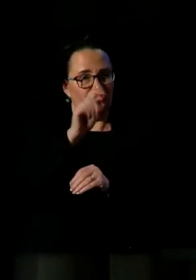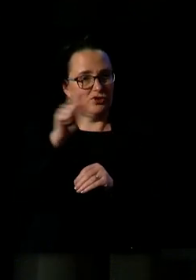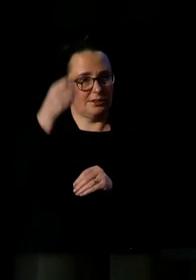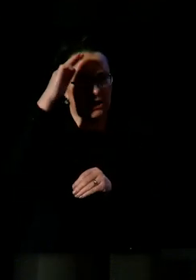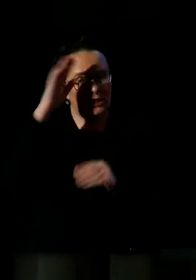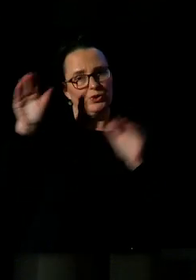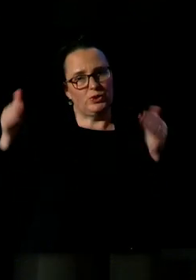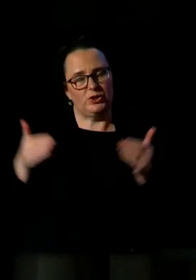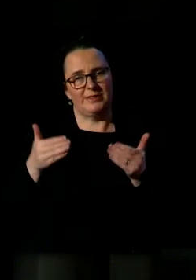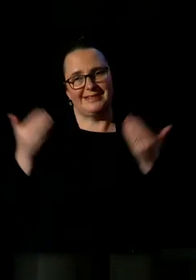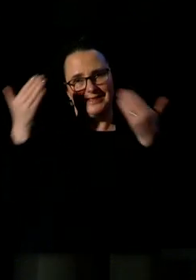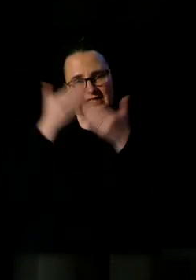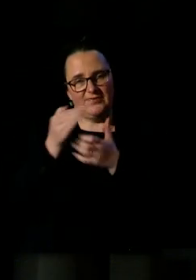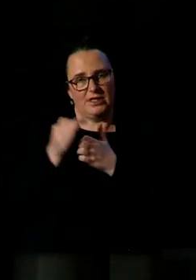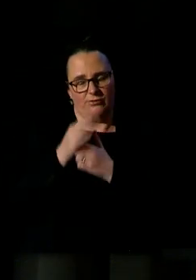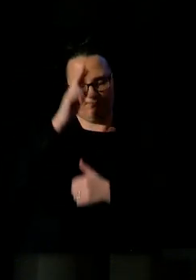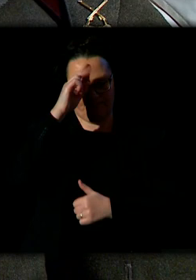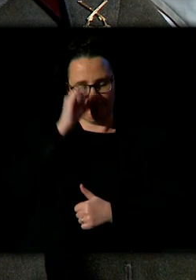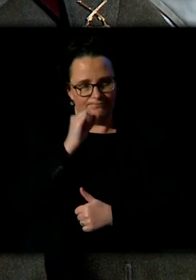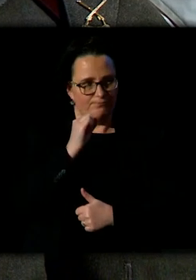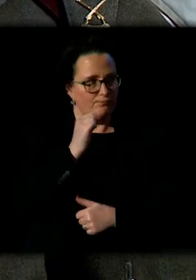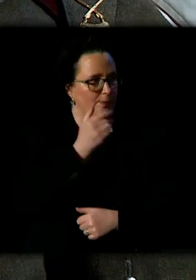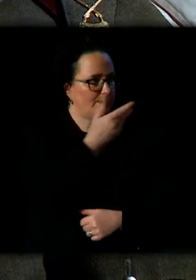of remembrance.